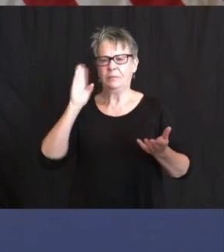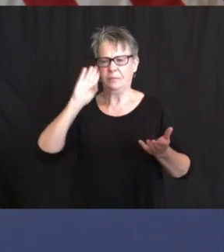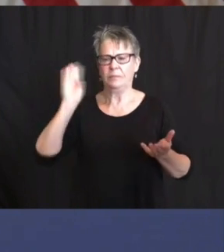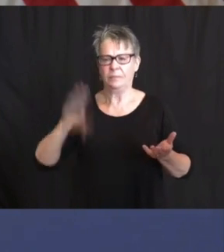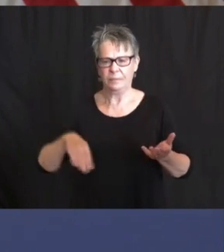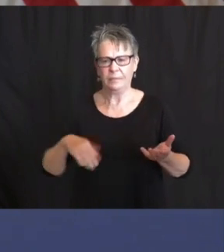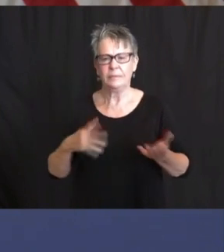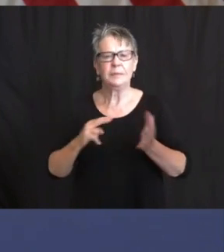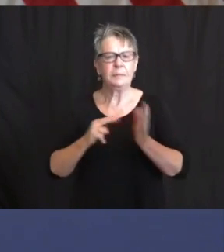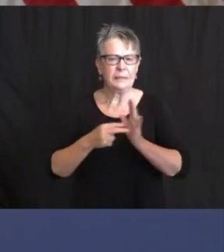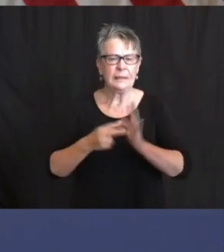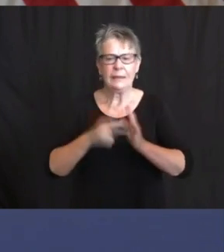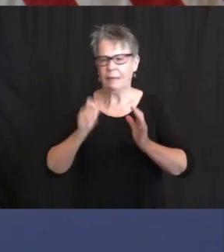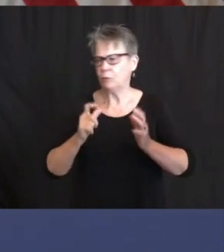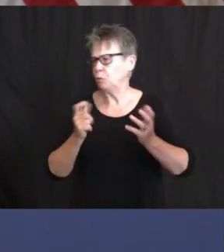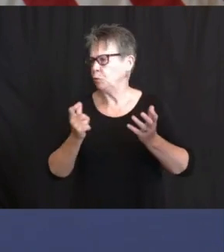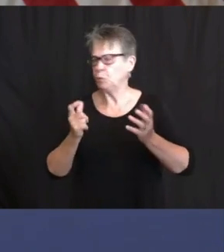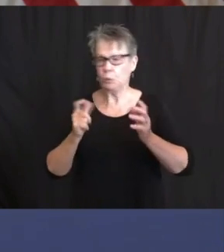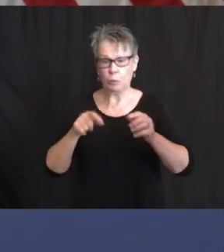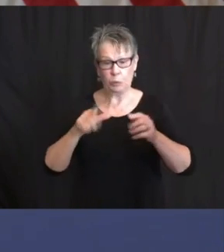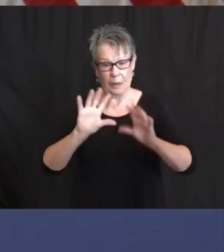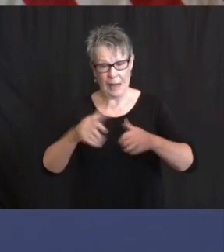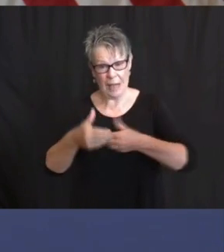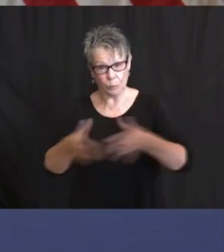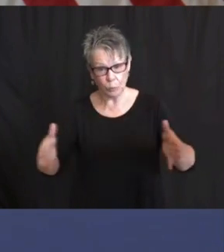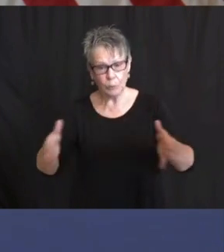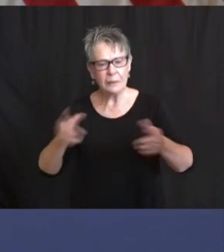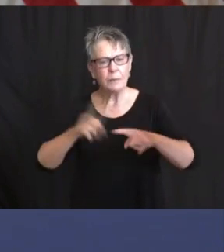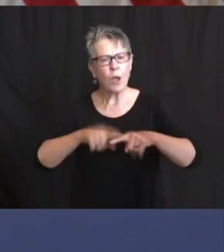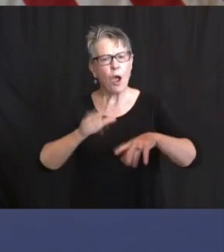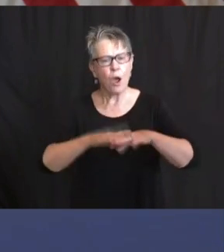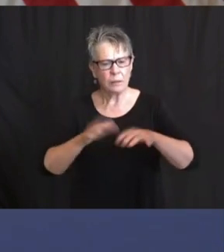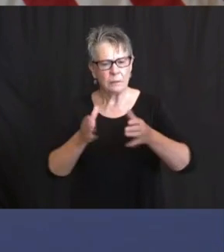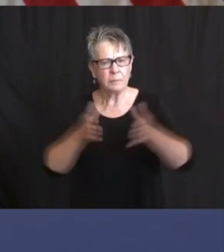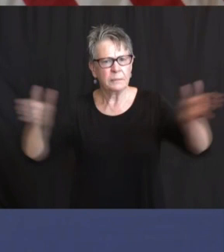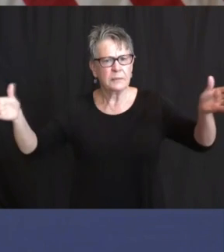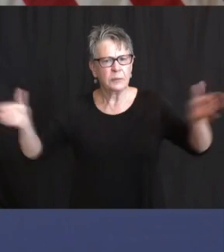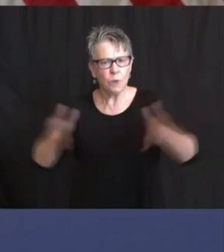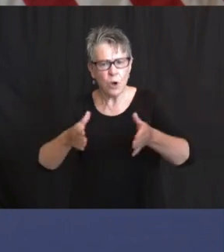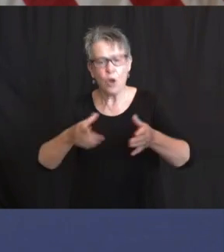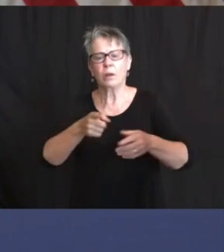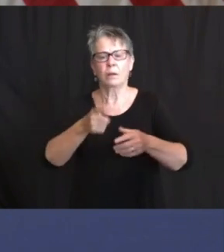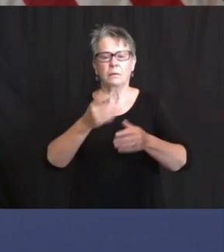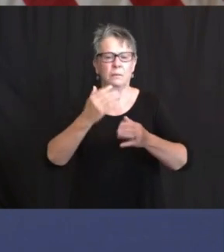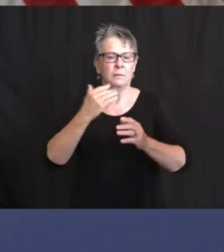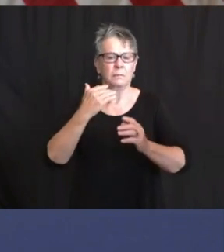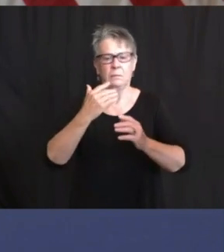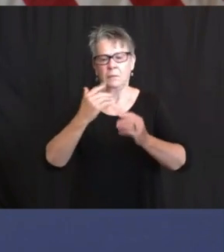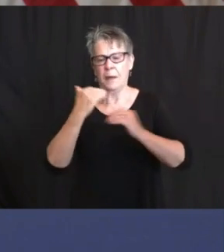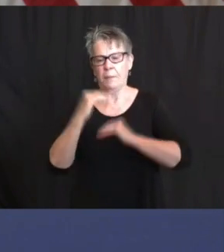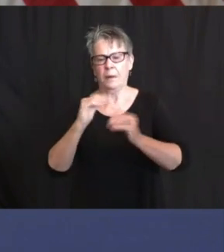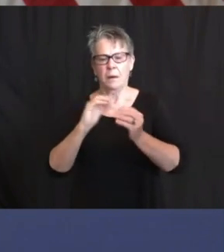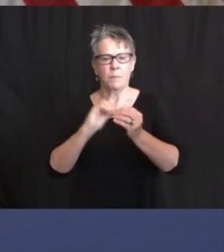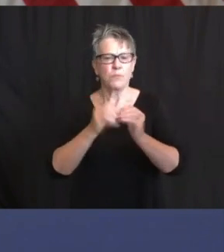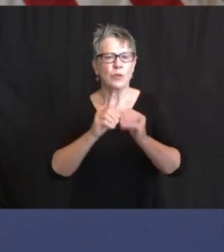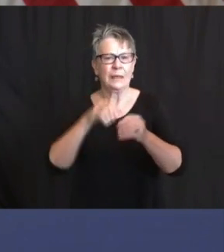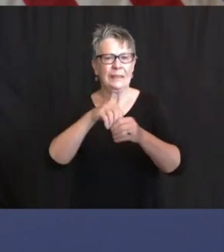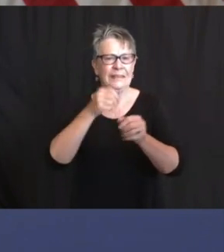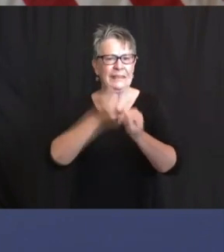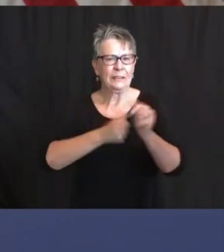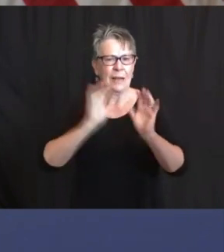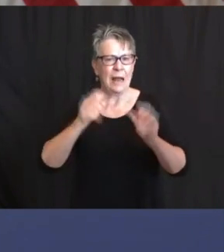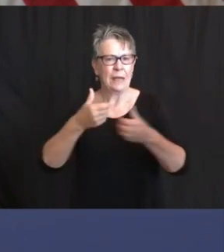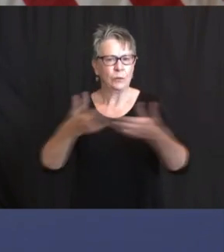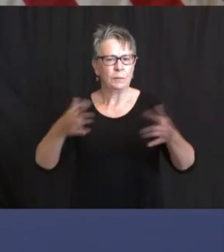this, others it might be much smaller. And if you're in a smaller classroom that normally can only hold about 20 people, you're literally gonna need to go in there with a tape